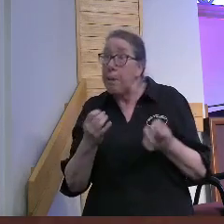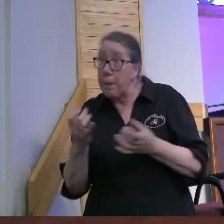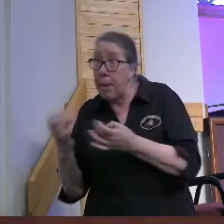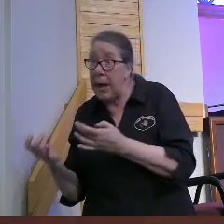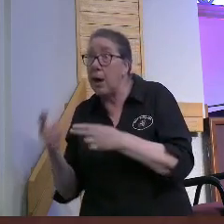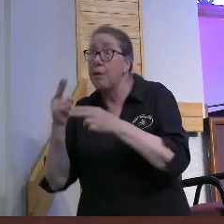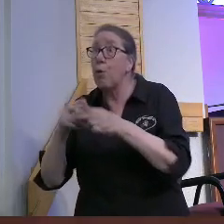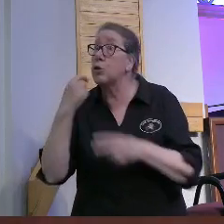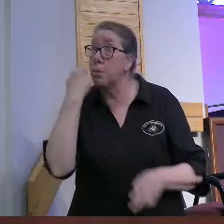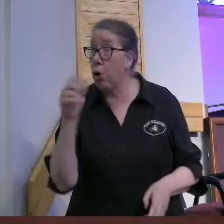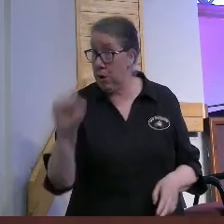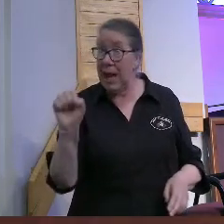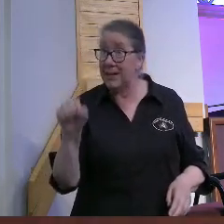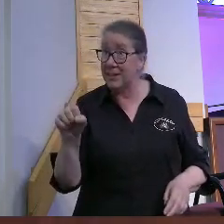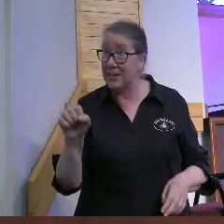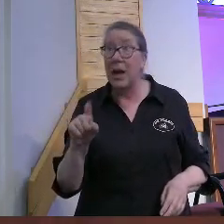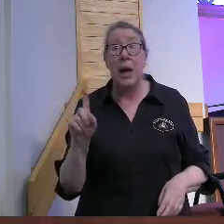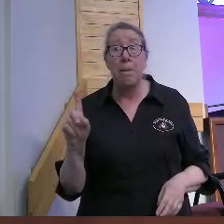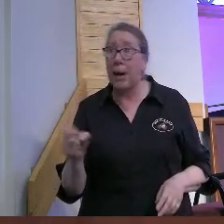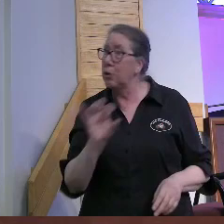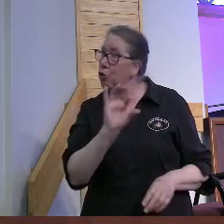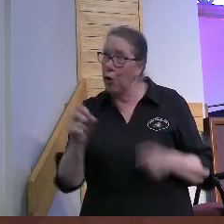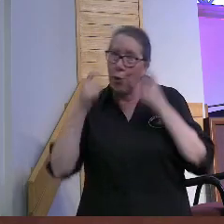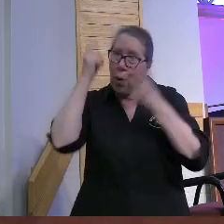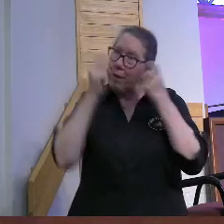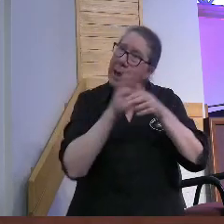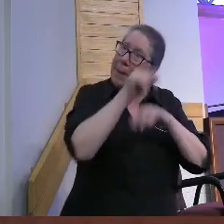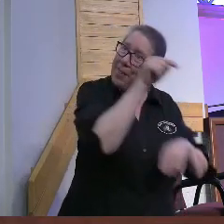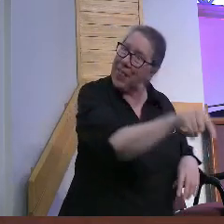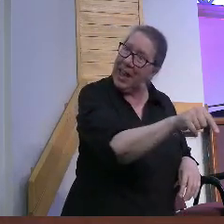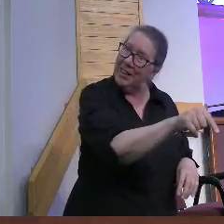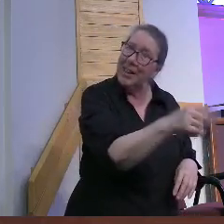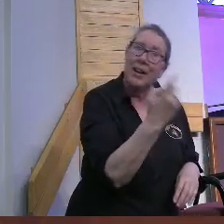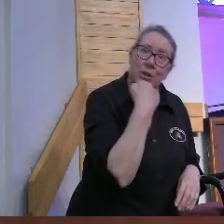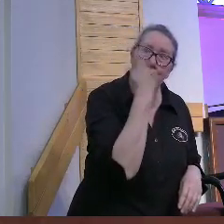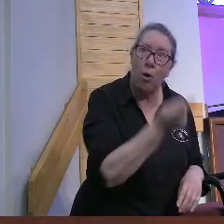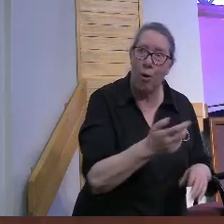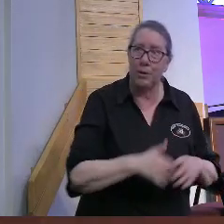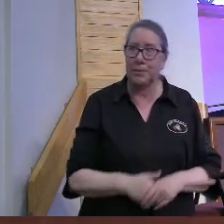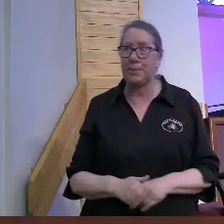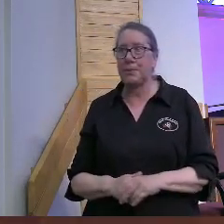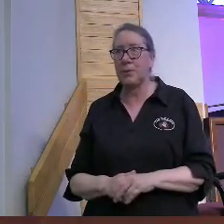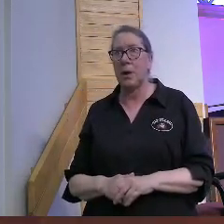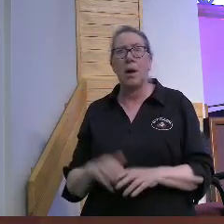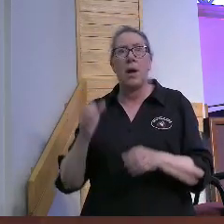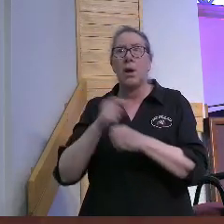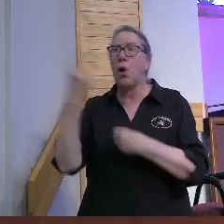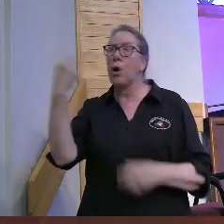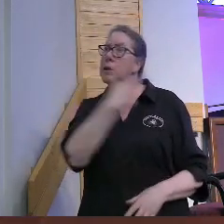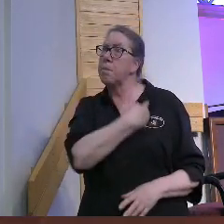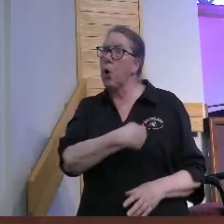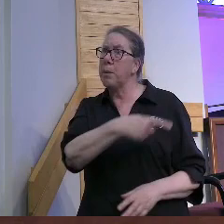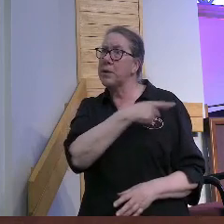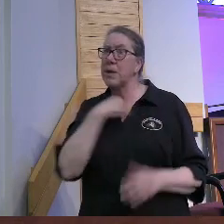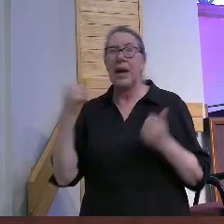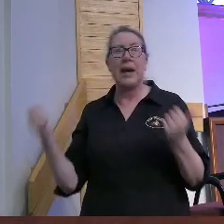get unraveled. Everyone say unraveled. We don't get unraveled about tomorrow. If the musicians could come. God has only promised us